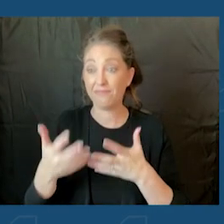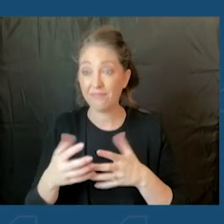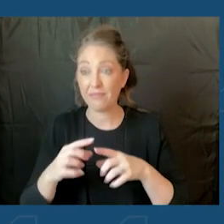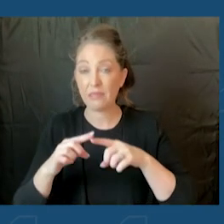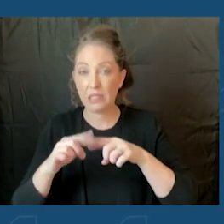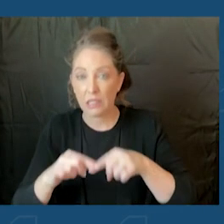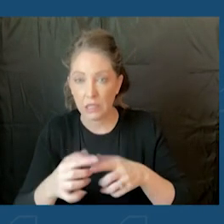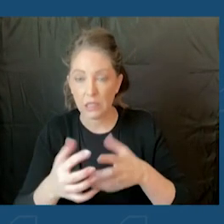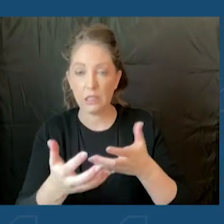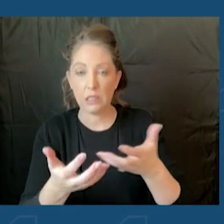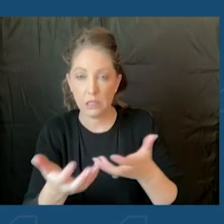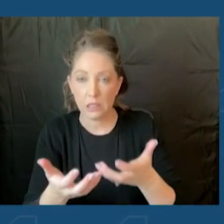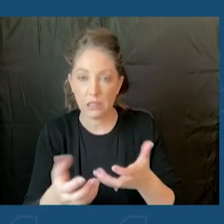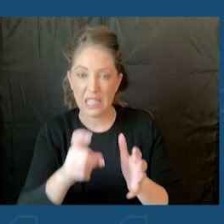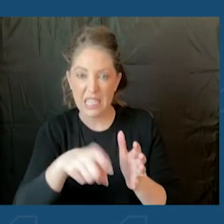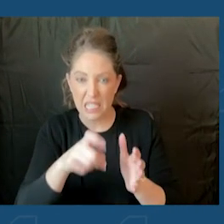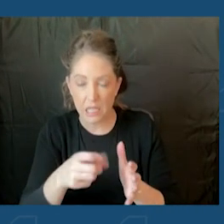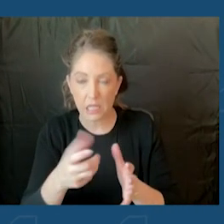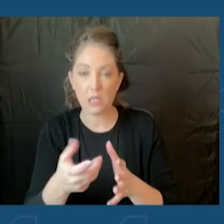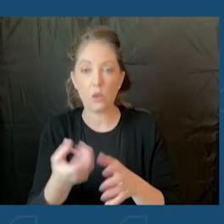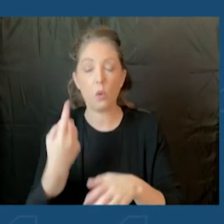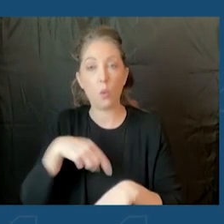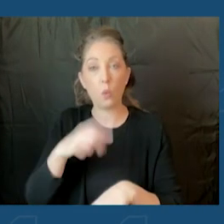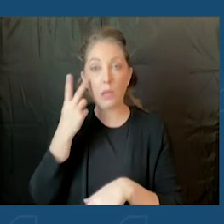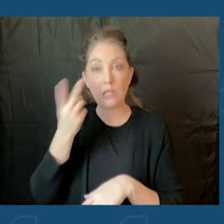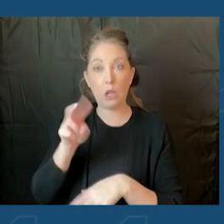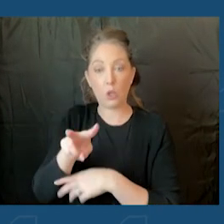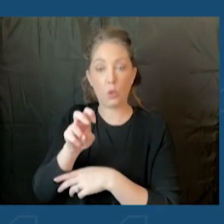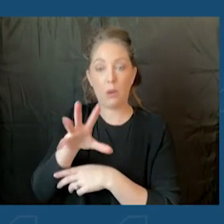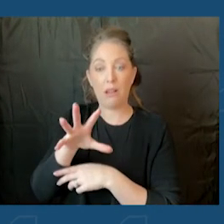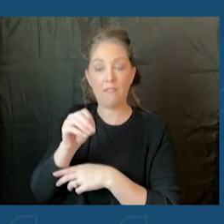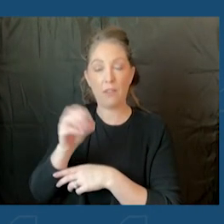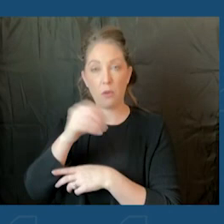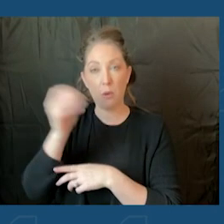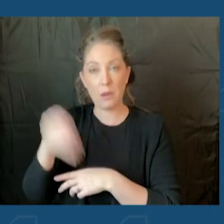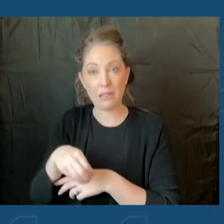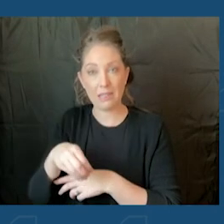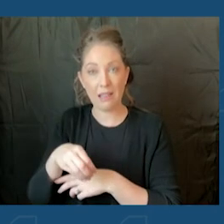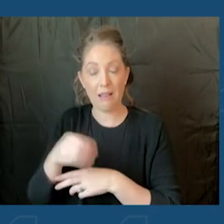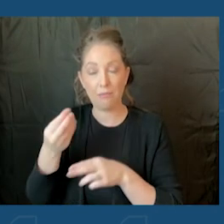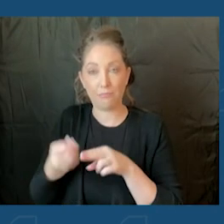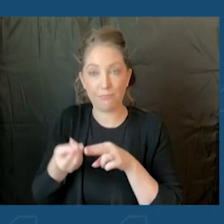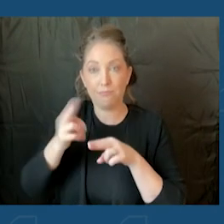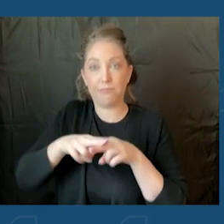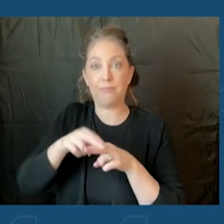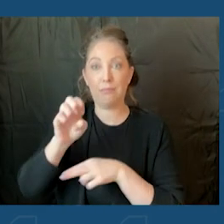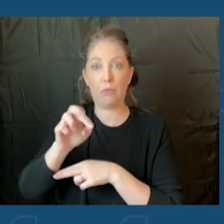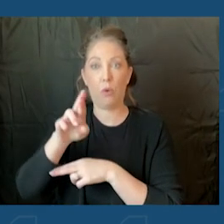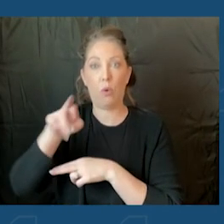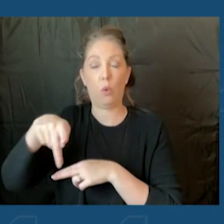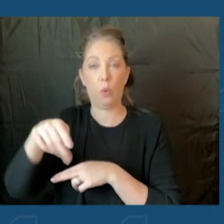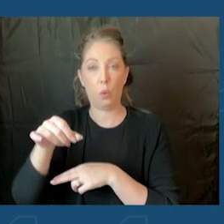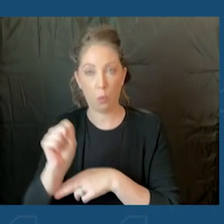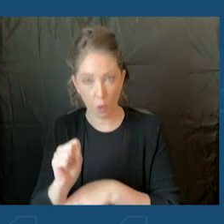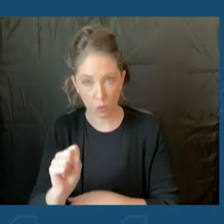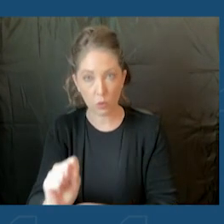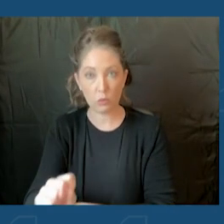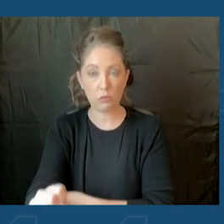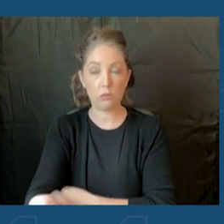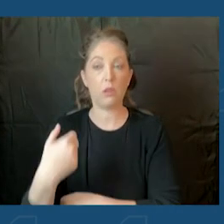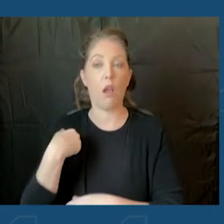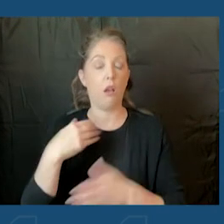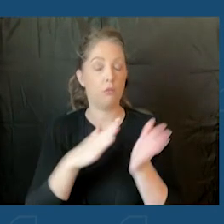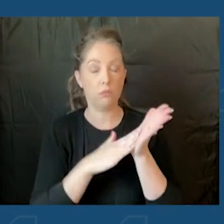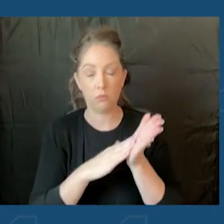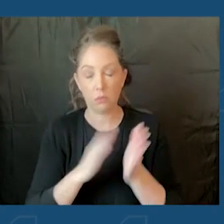a 250% increase in ERPOs. I commend the men and women of my department, as well as the Suffolk County Police